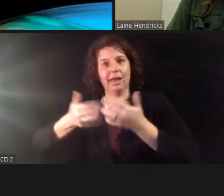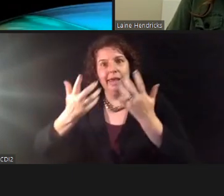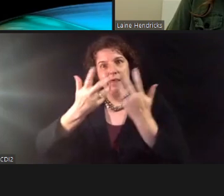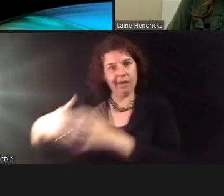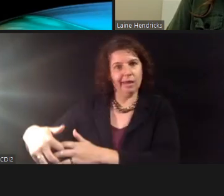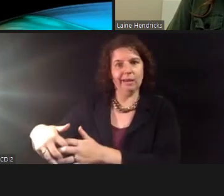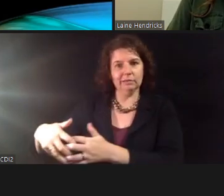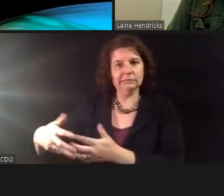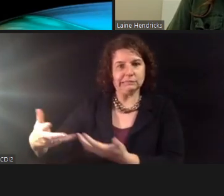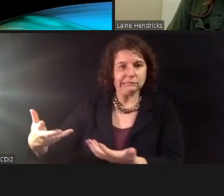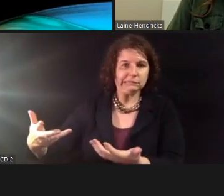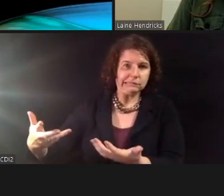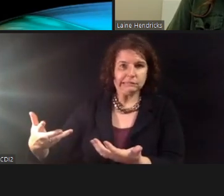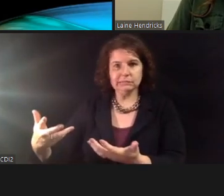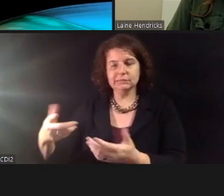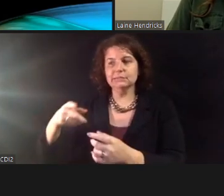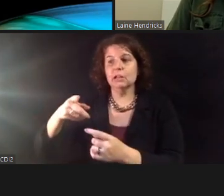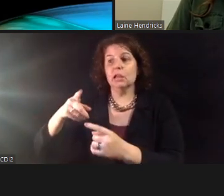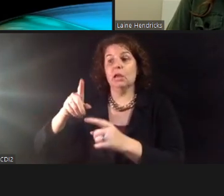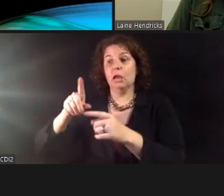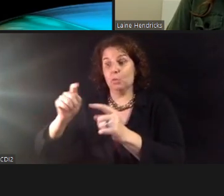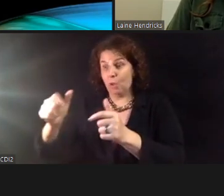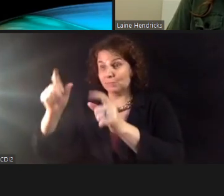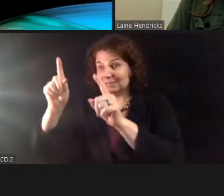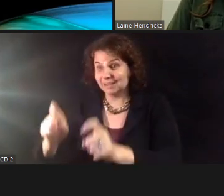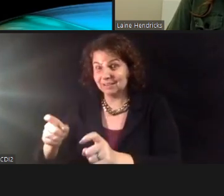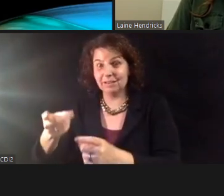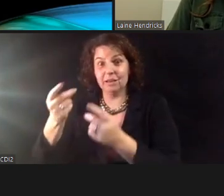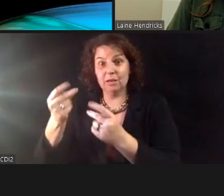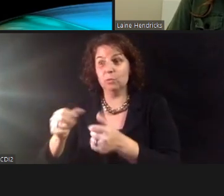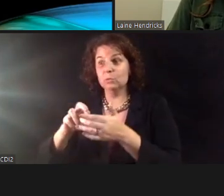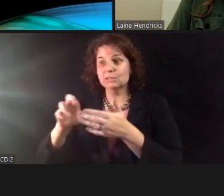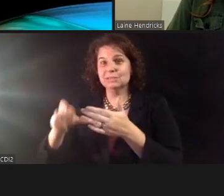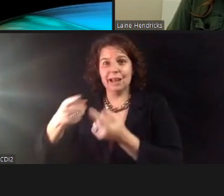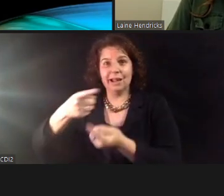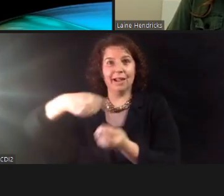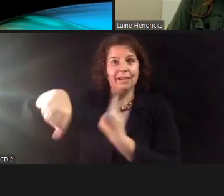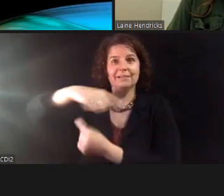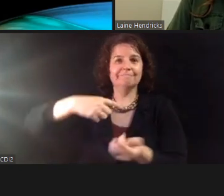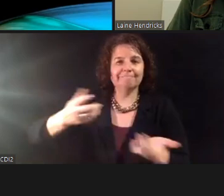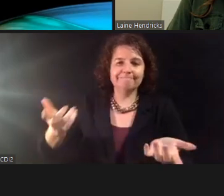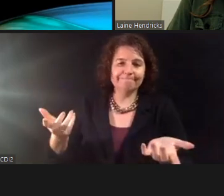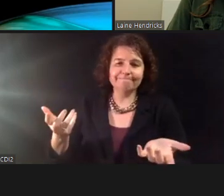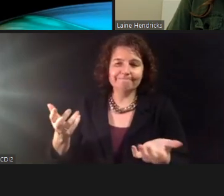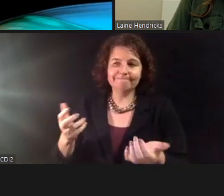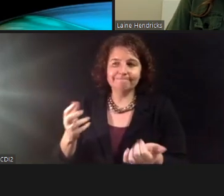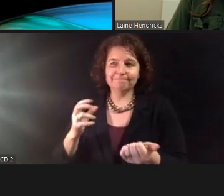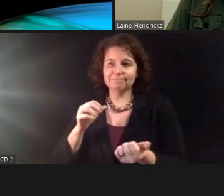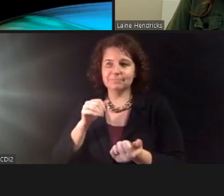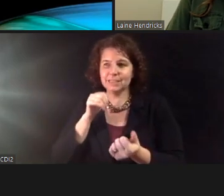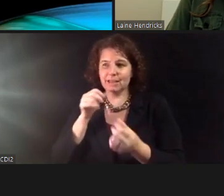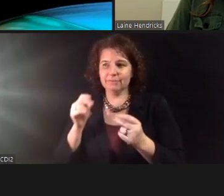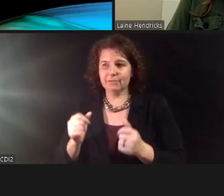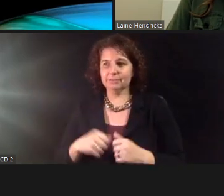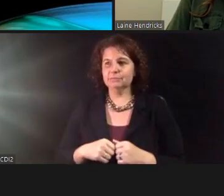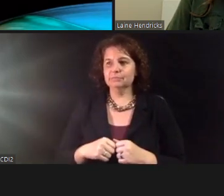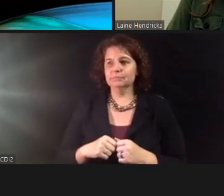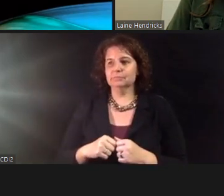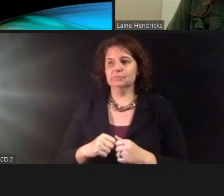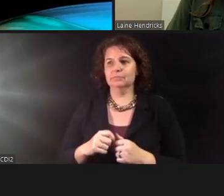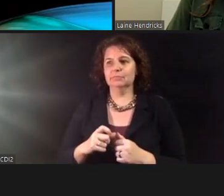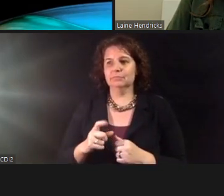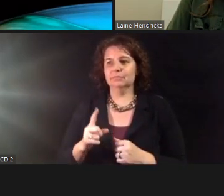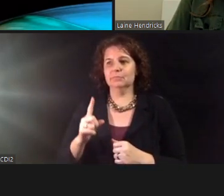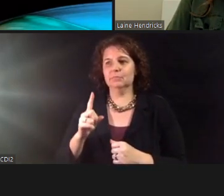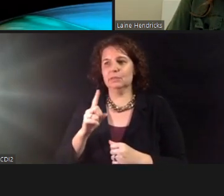definitely true. So there's the PCR testing, which is the most accurate type of testing that I described with the nasal passages